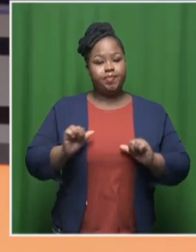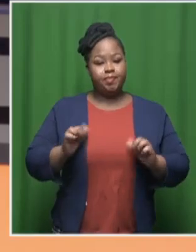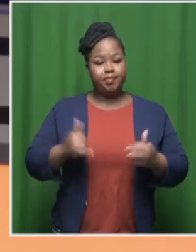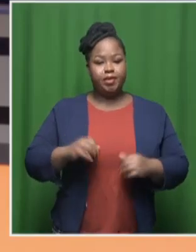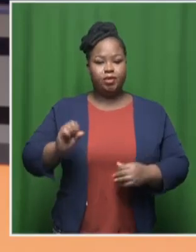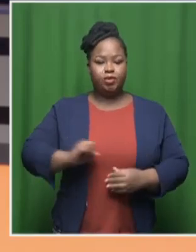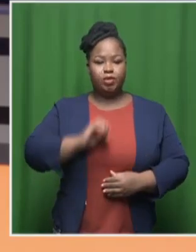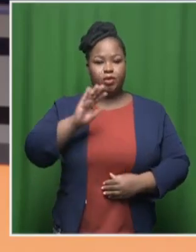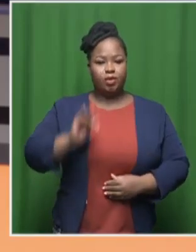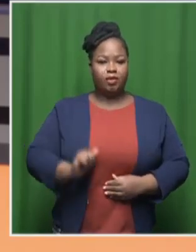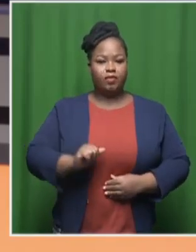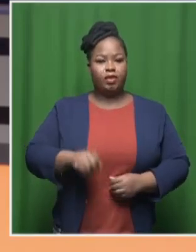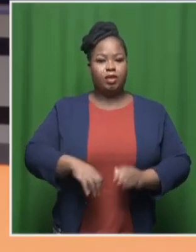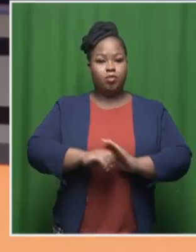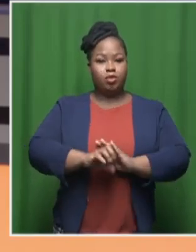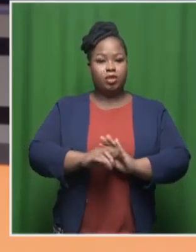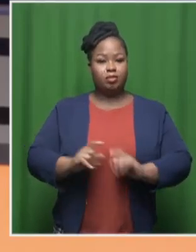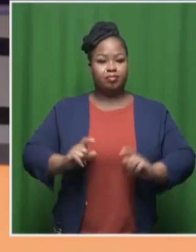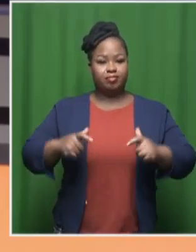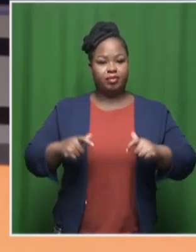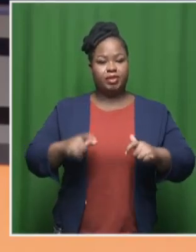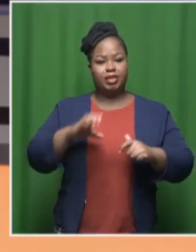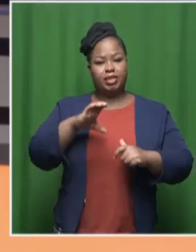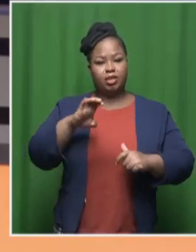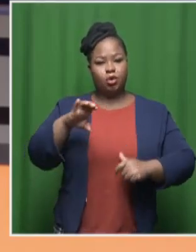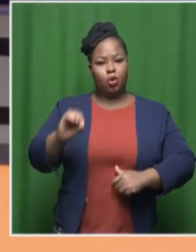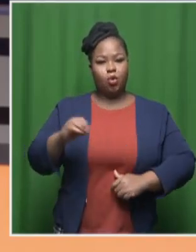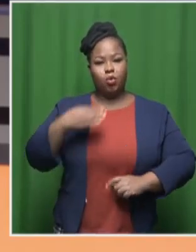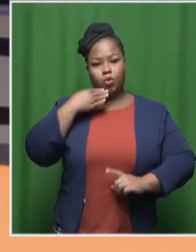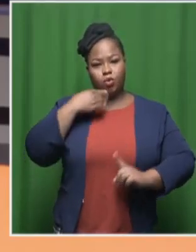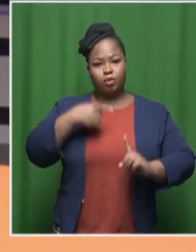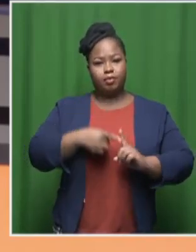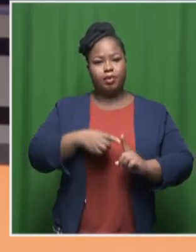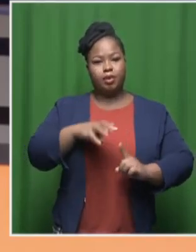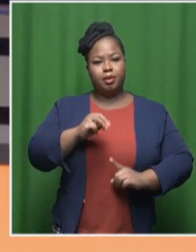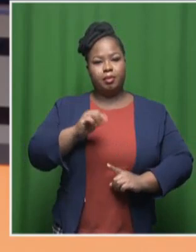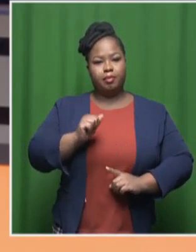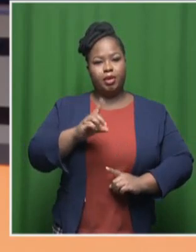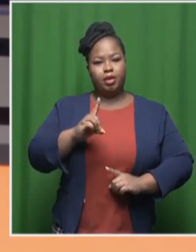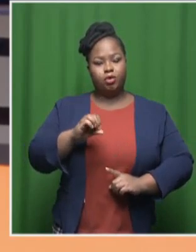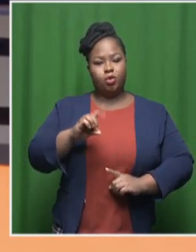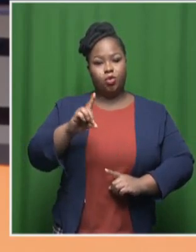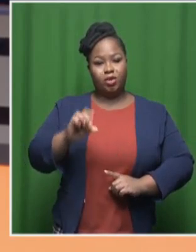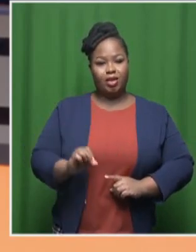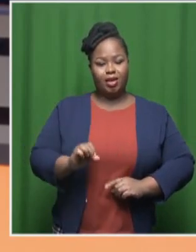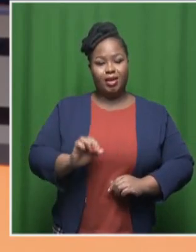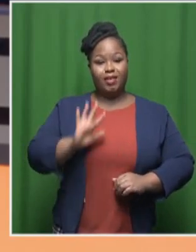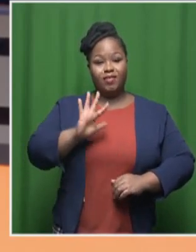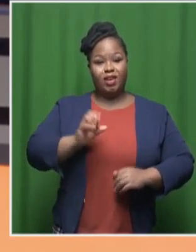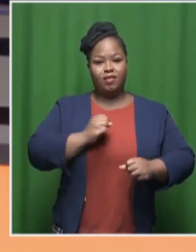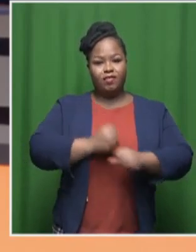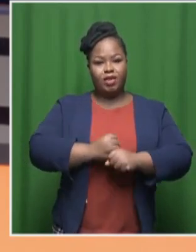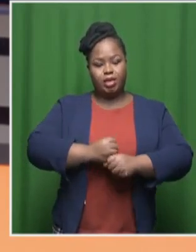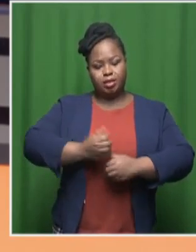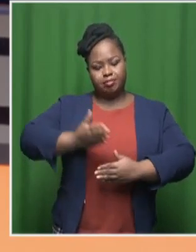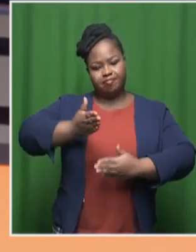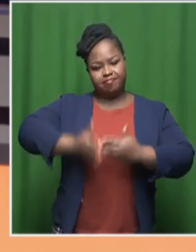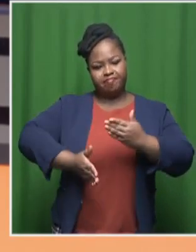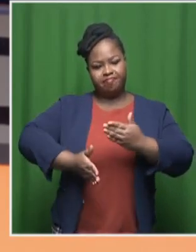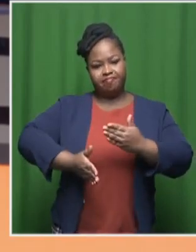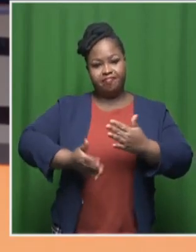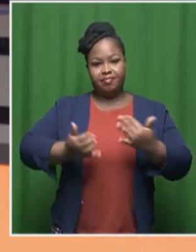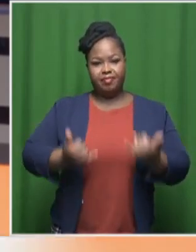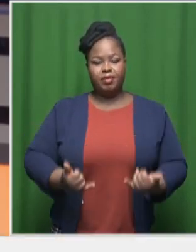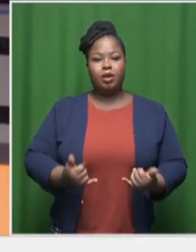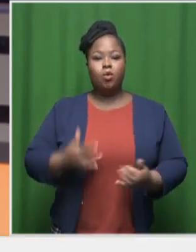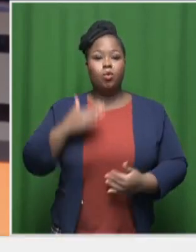The South African Broadcasting Corporation's Group Chief Executive Officer, Madoda Mxakwe's 5-year tenure comes to an end at